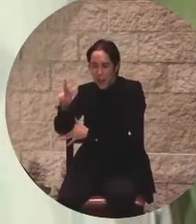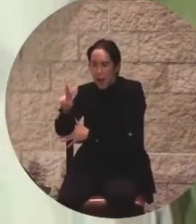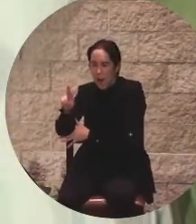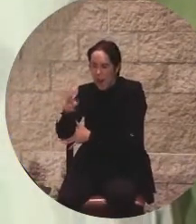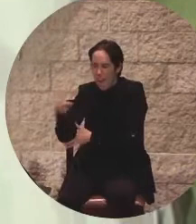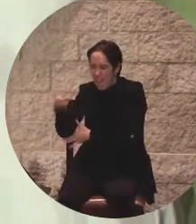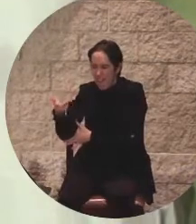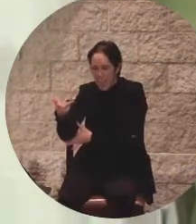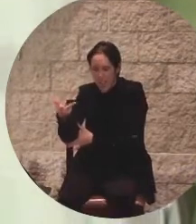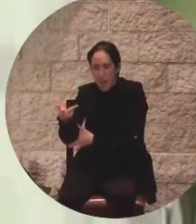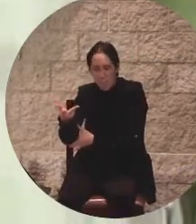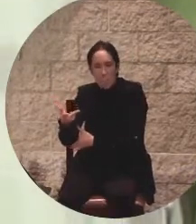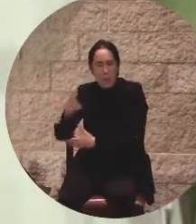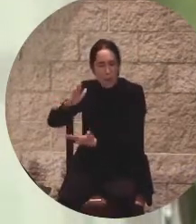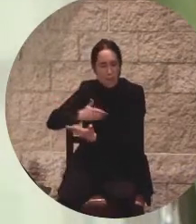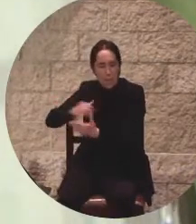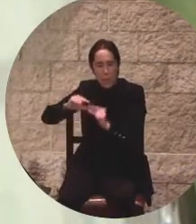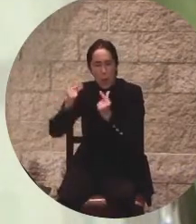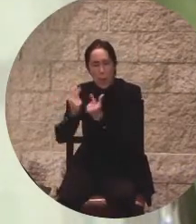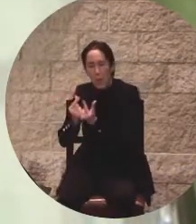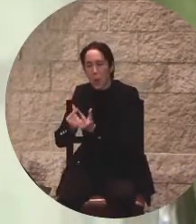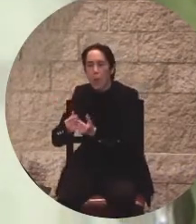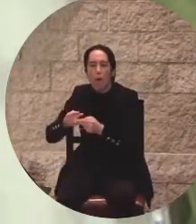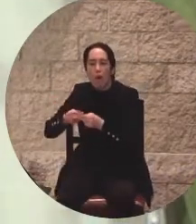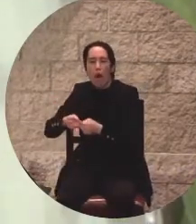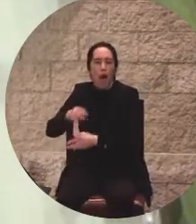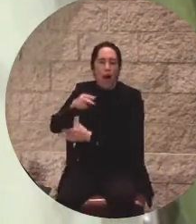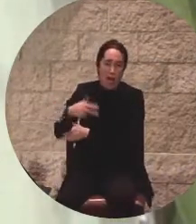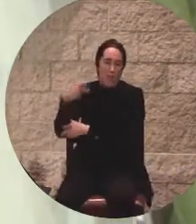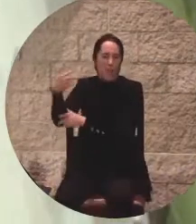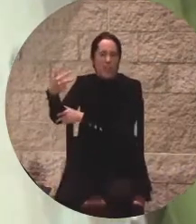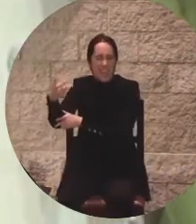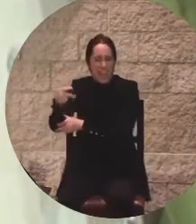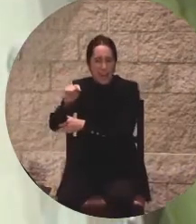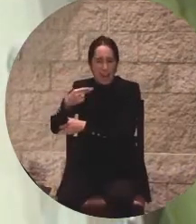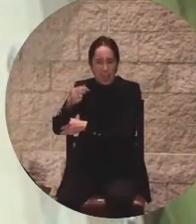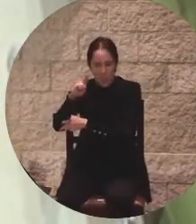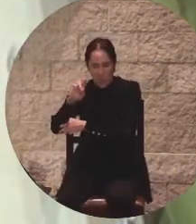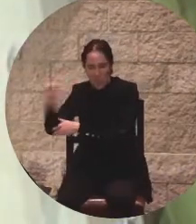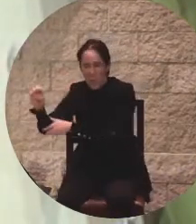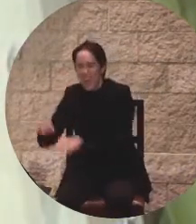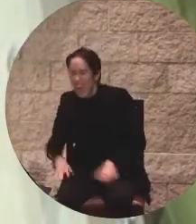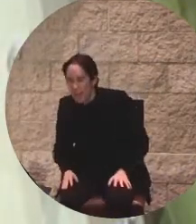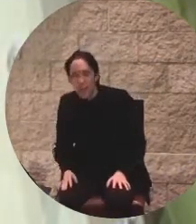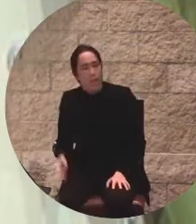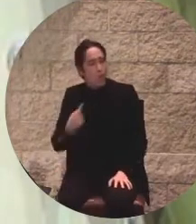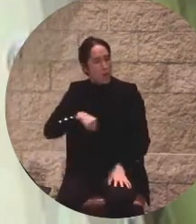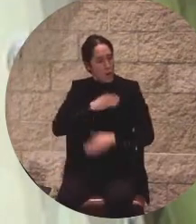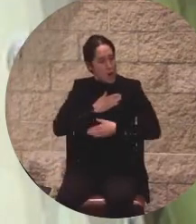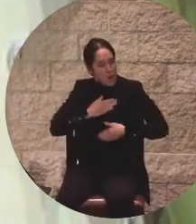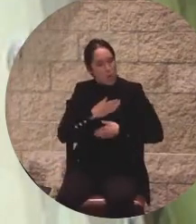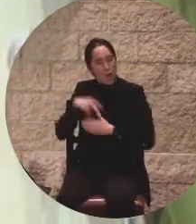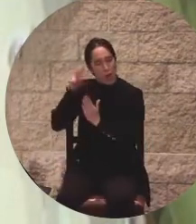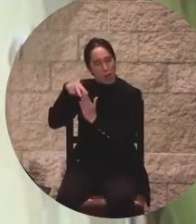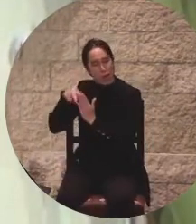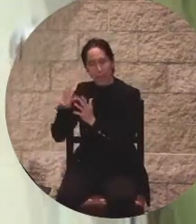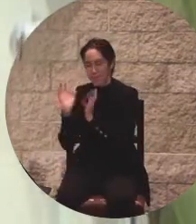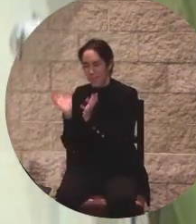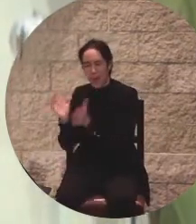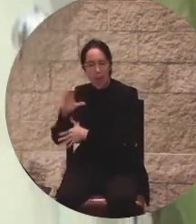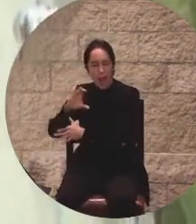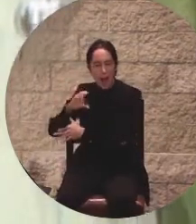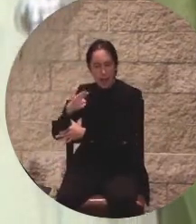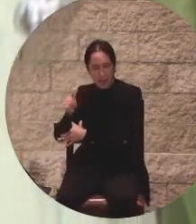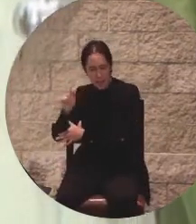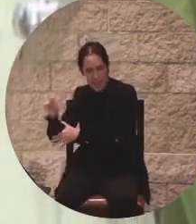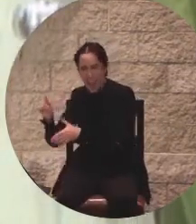are giving. It's fun to read your chats in the chat room, your comments, to hear from everybody. If you're still on the fence, if you're still